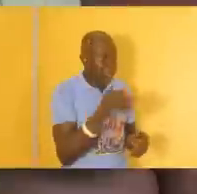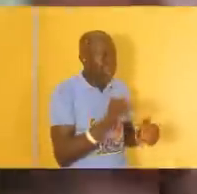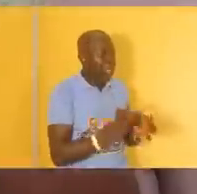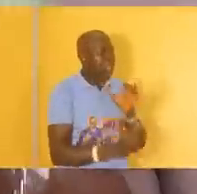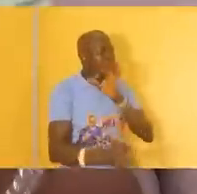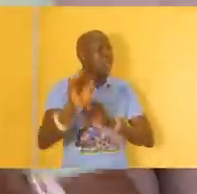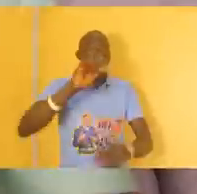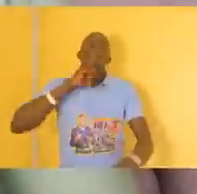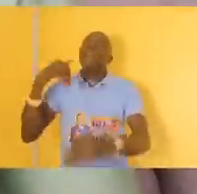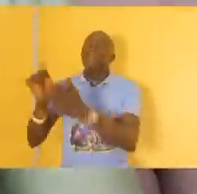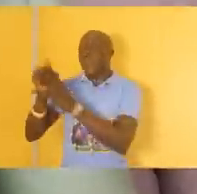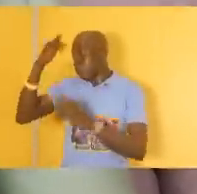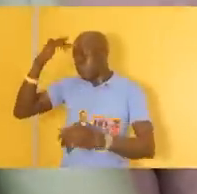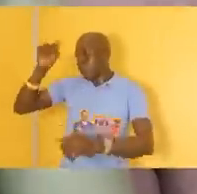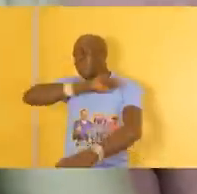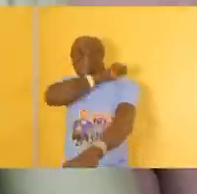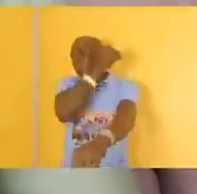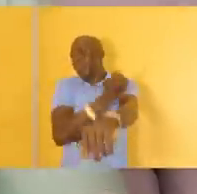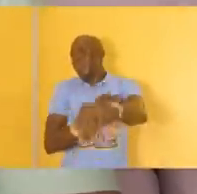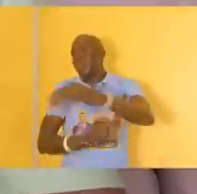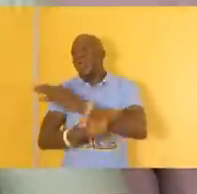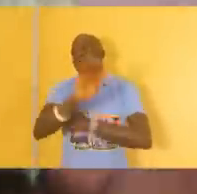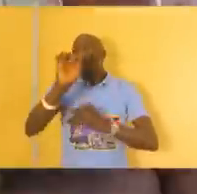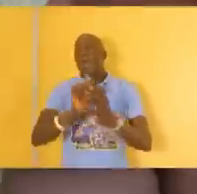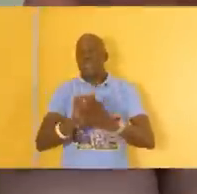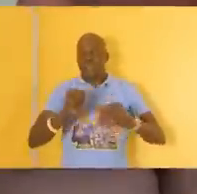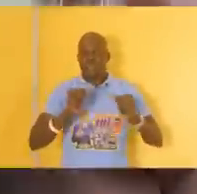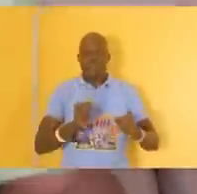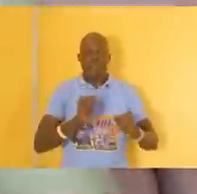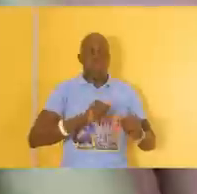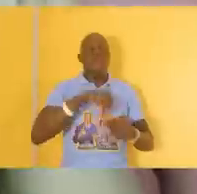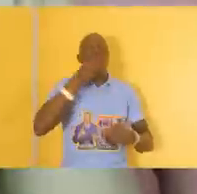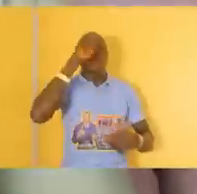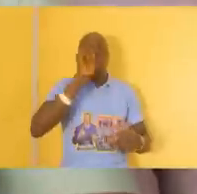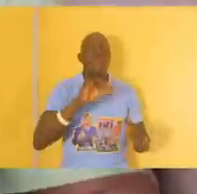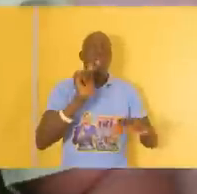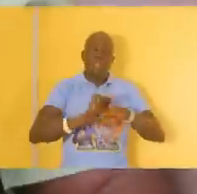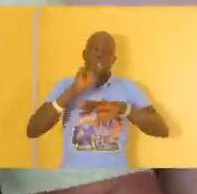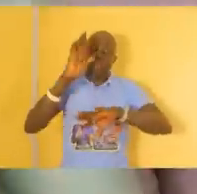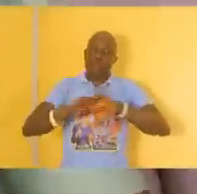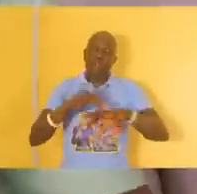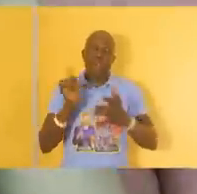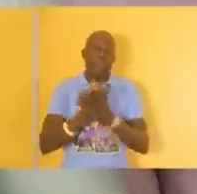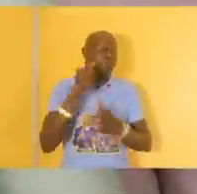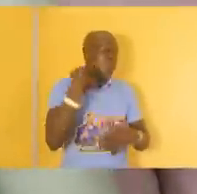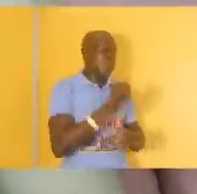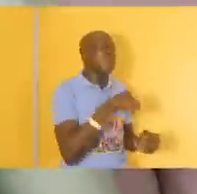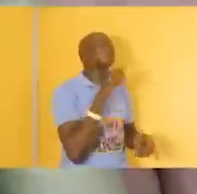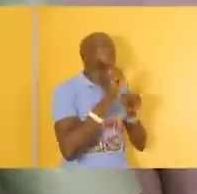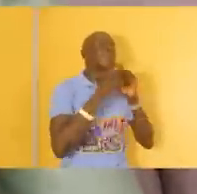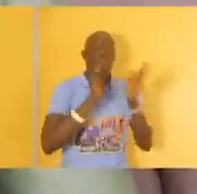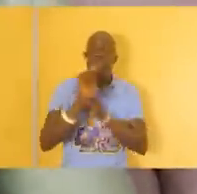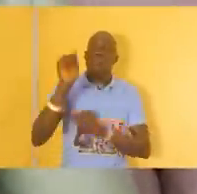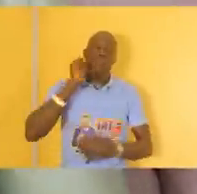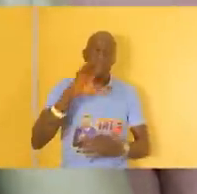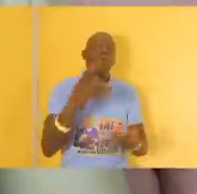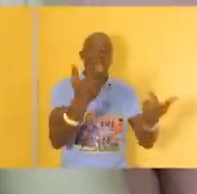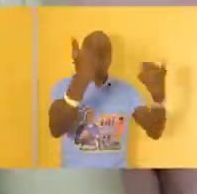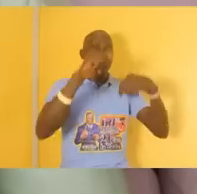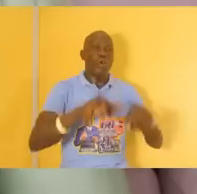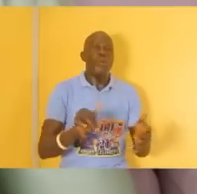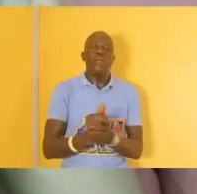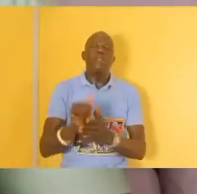You are car. Immediately, the first one died. The second one also. He was afraid that it's